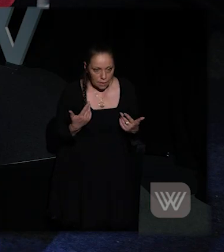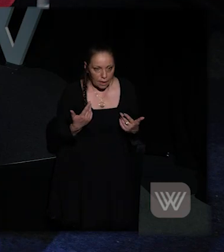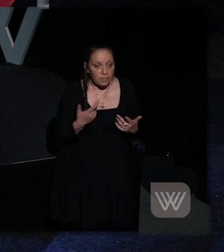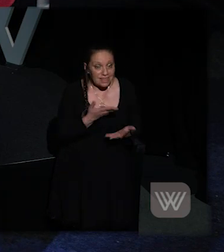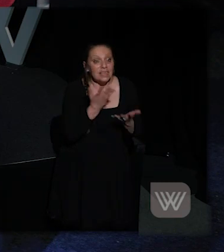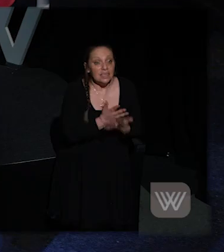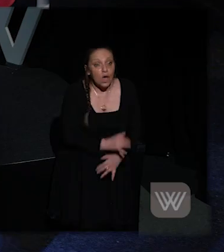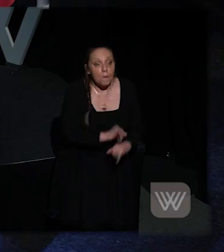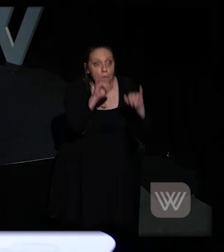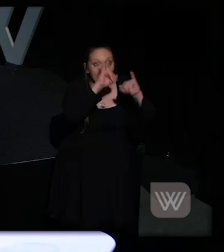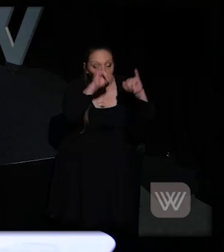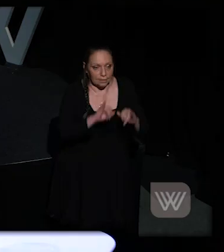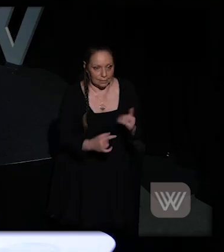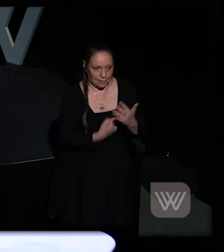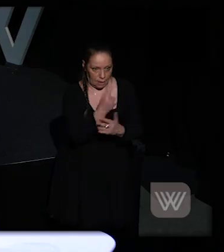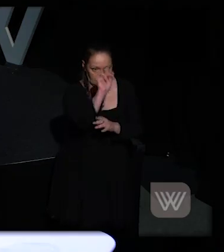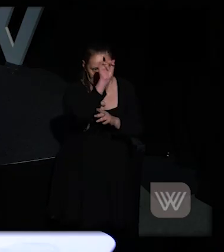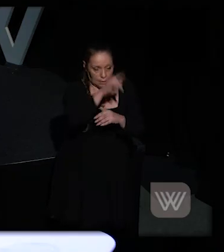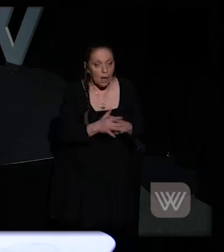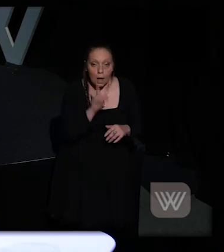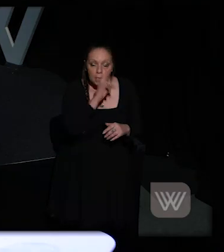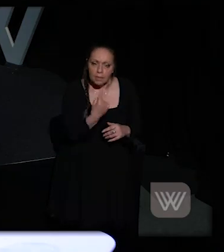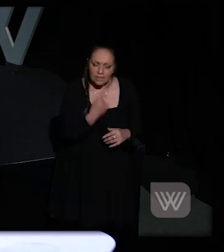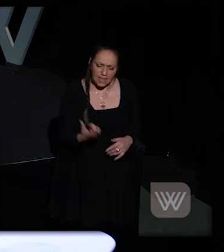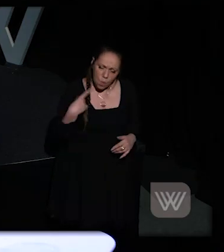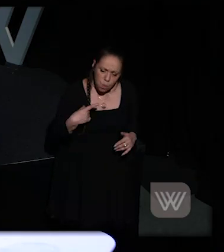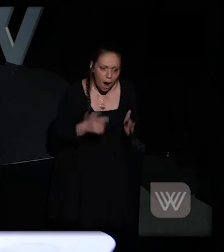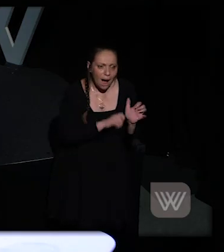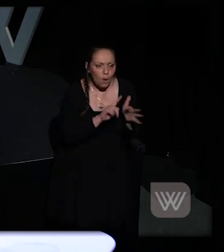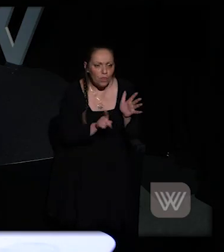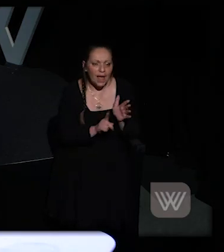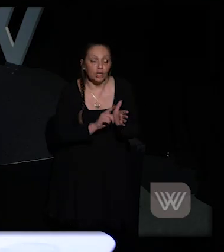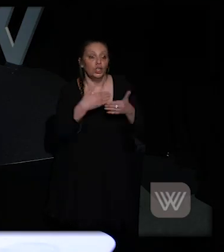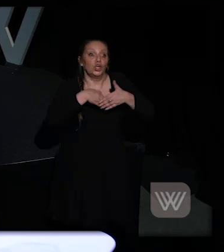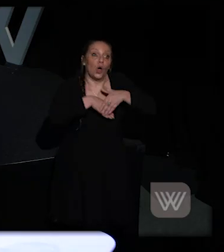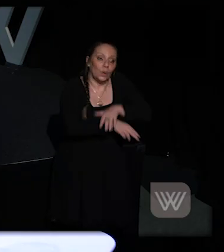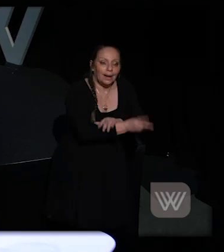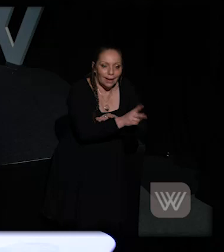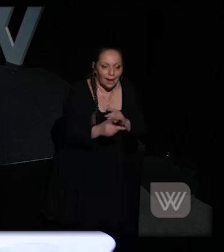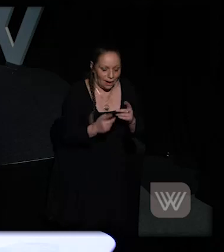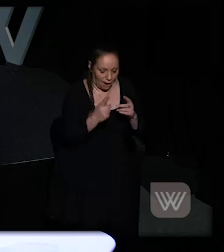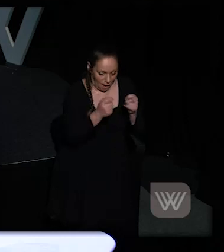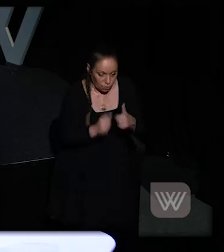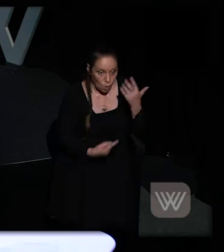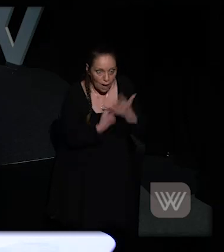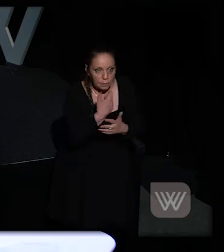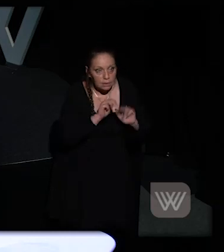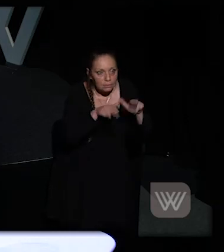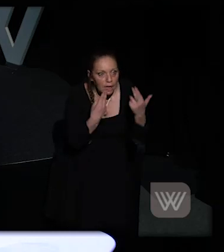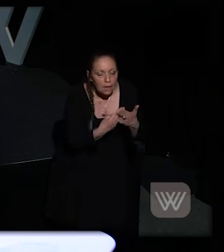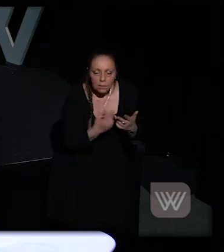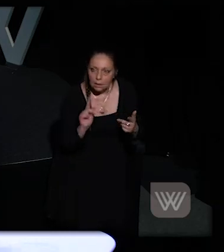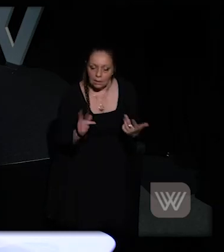emergency. And, I mean, people say, why the hell would you go back into this after what happened to your family? Why would you,